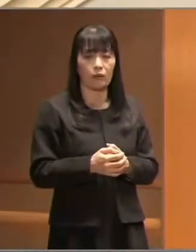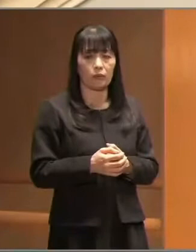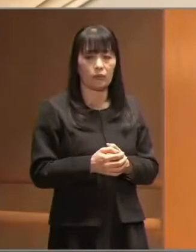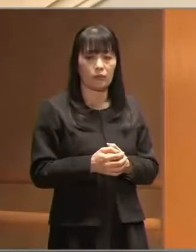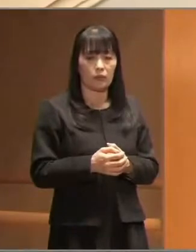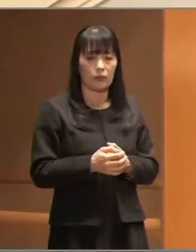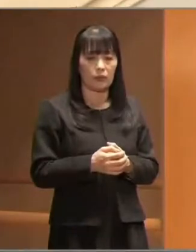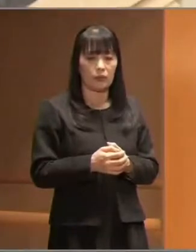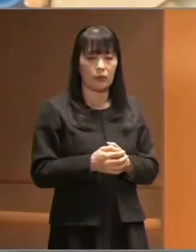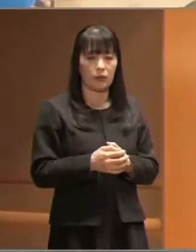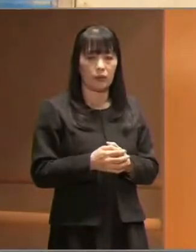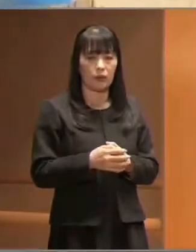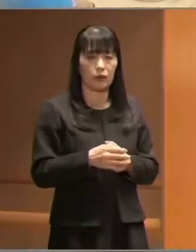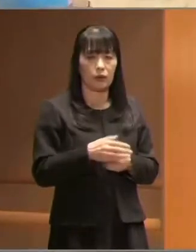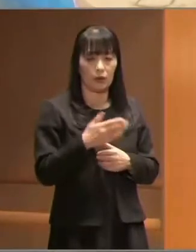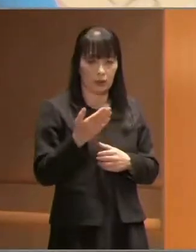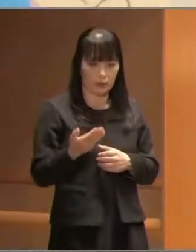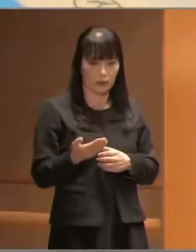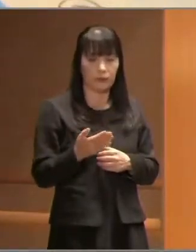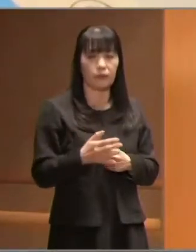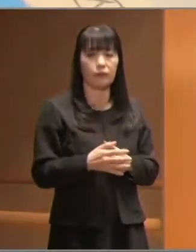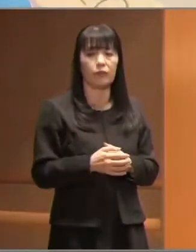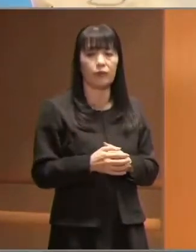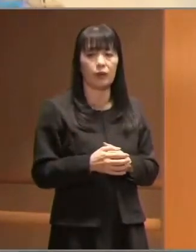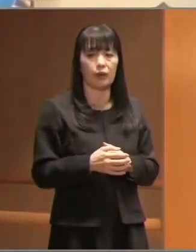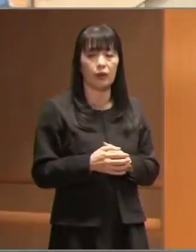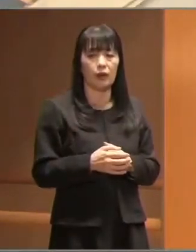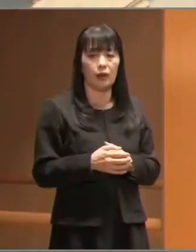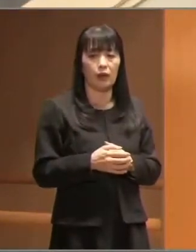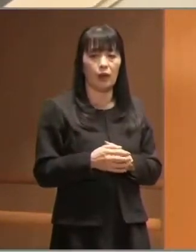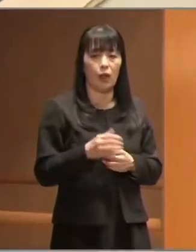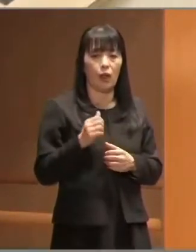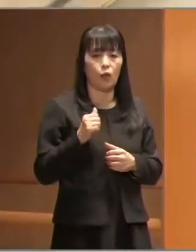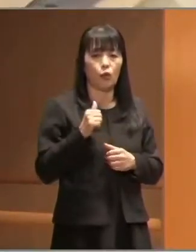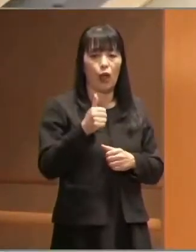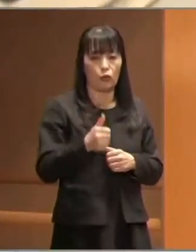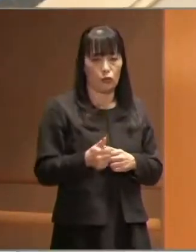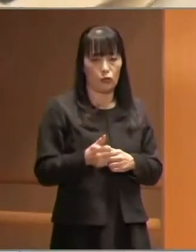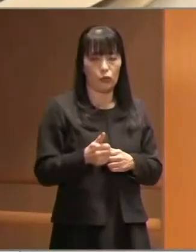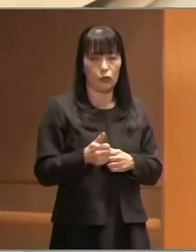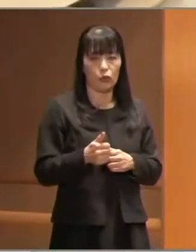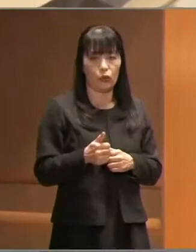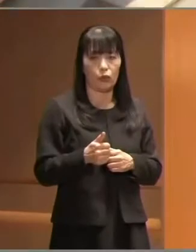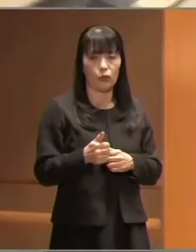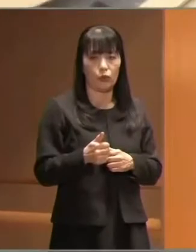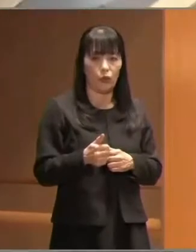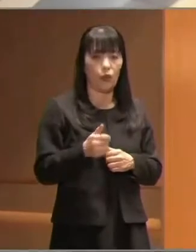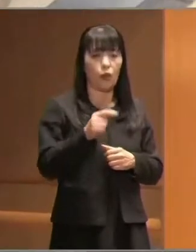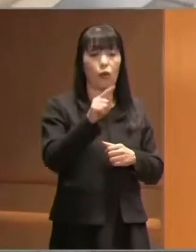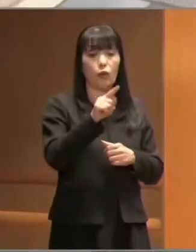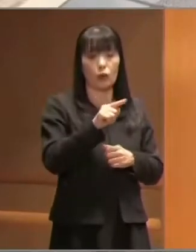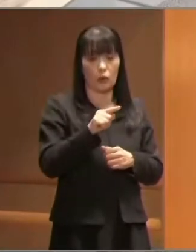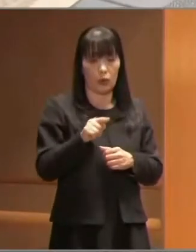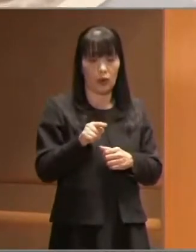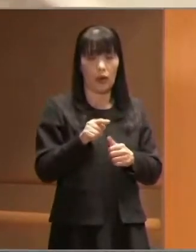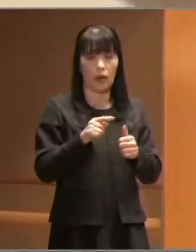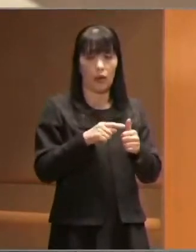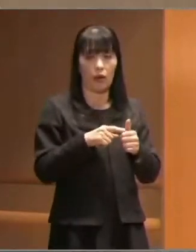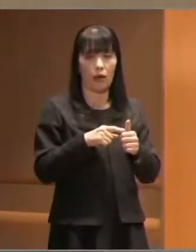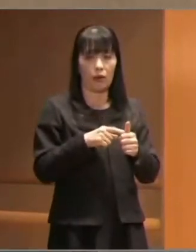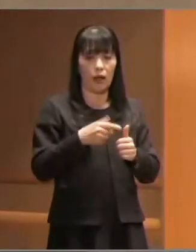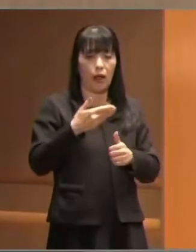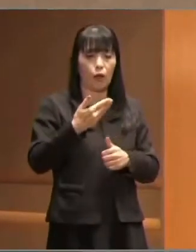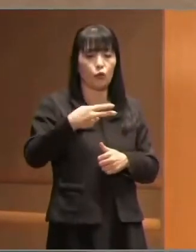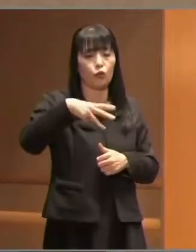And the mesh steel screen washi was originally